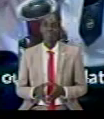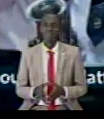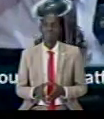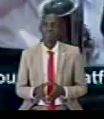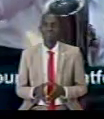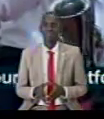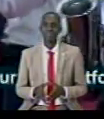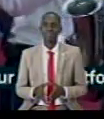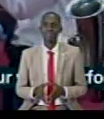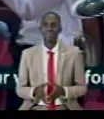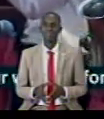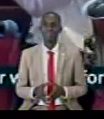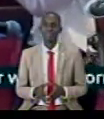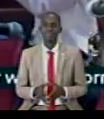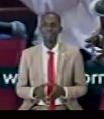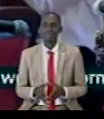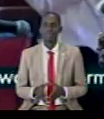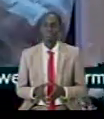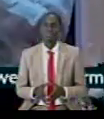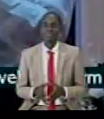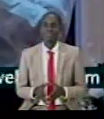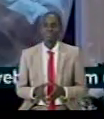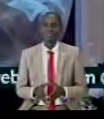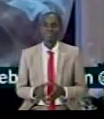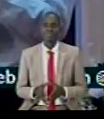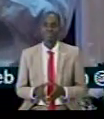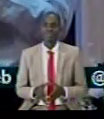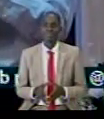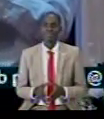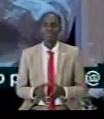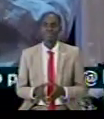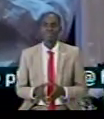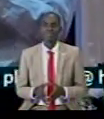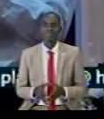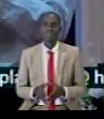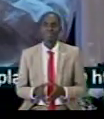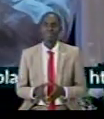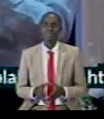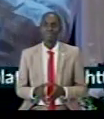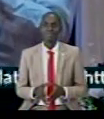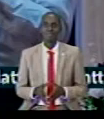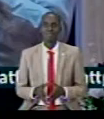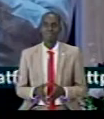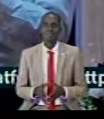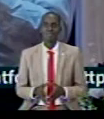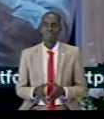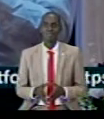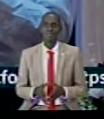Thank you.